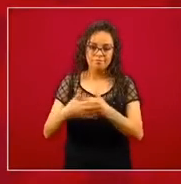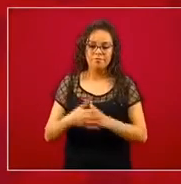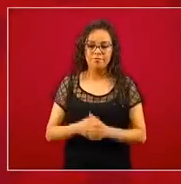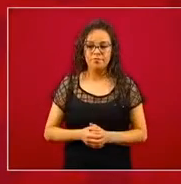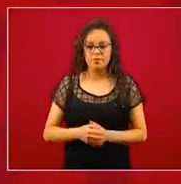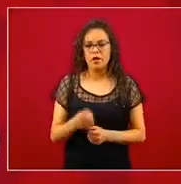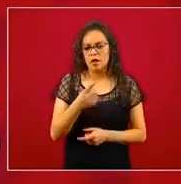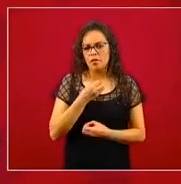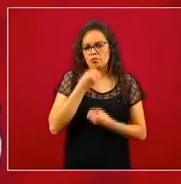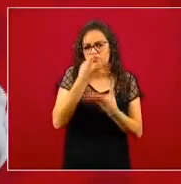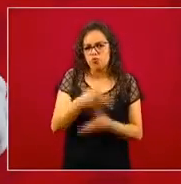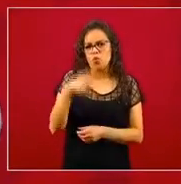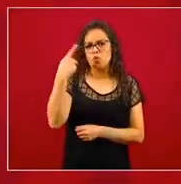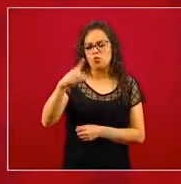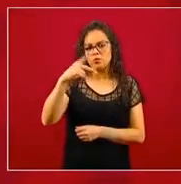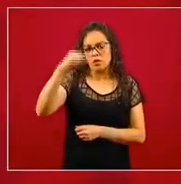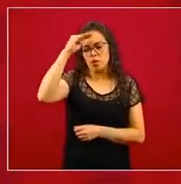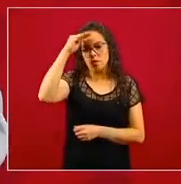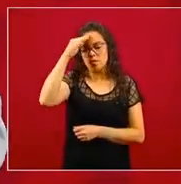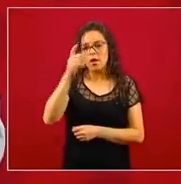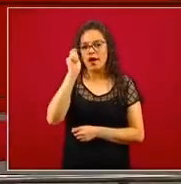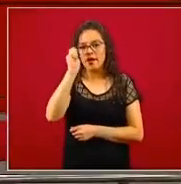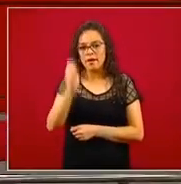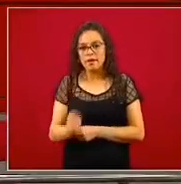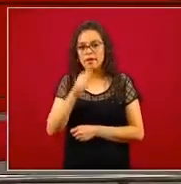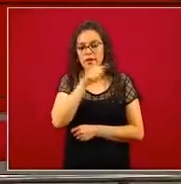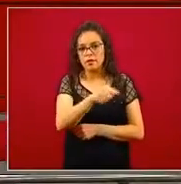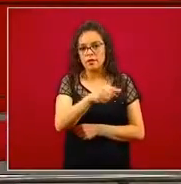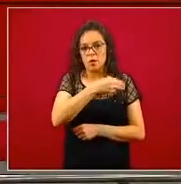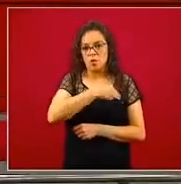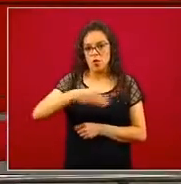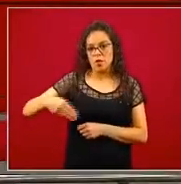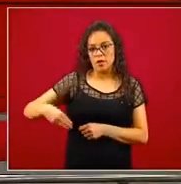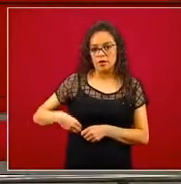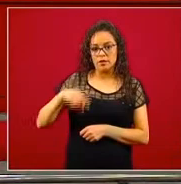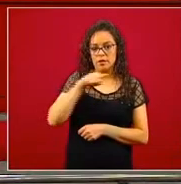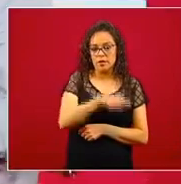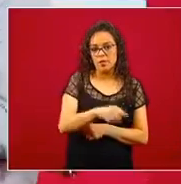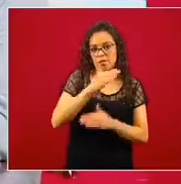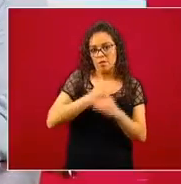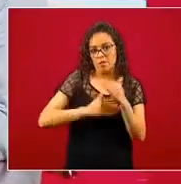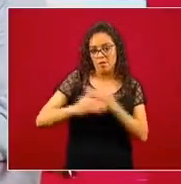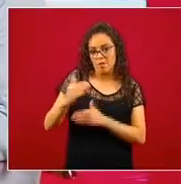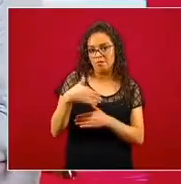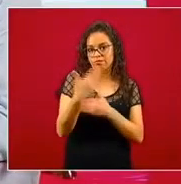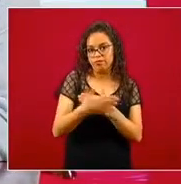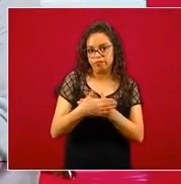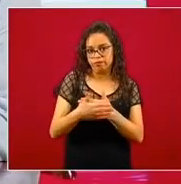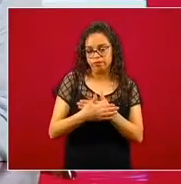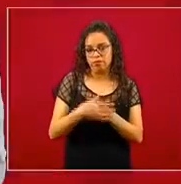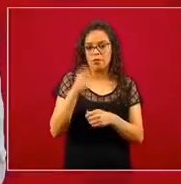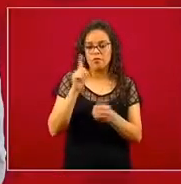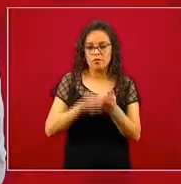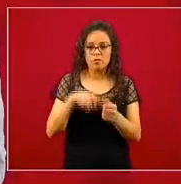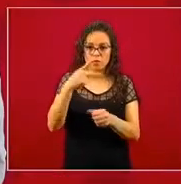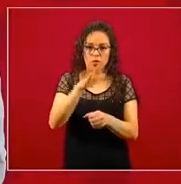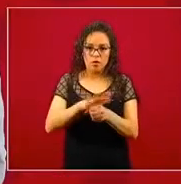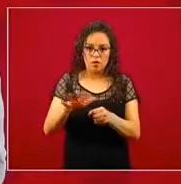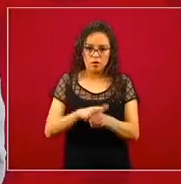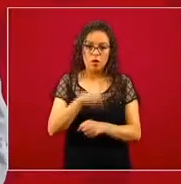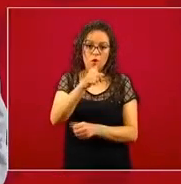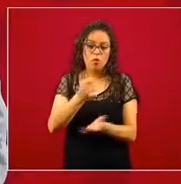the governments pertaining to the states, and we know that many of them, and it is not that they have expressed